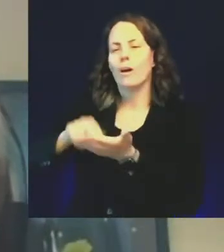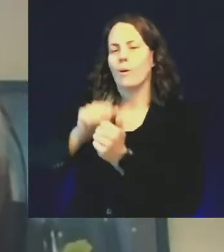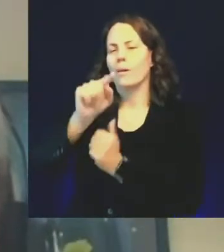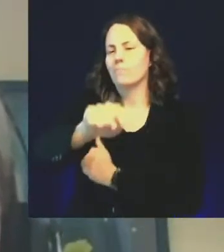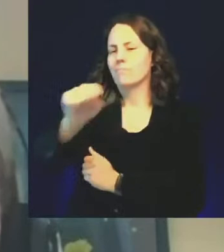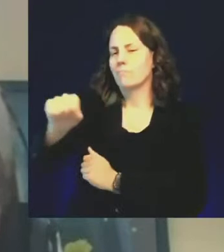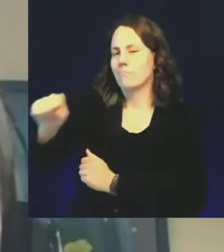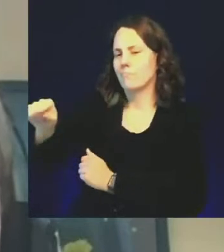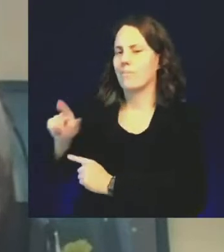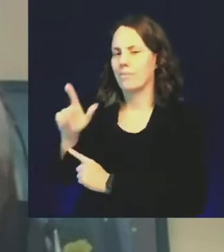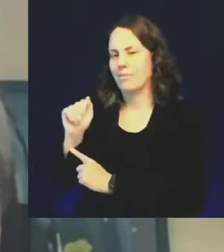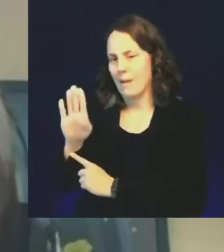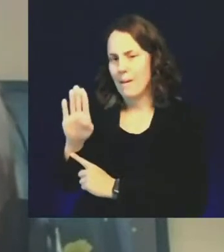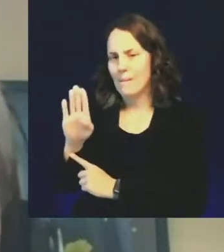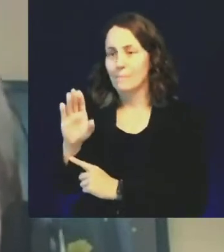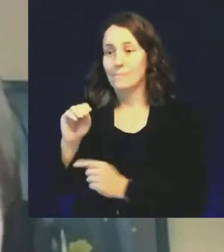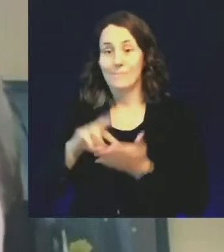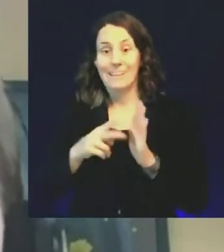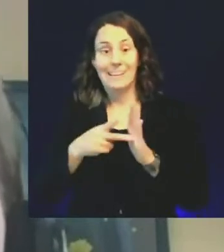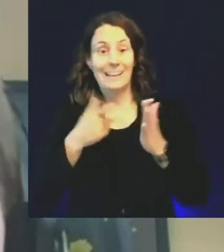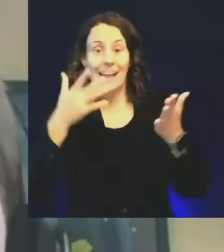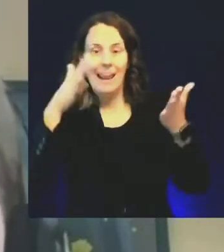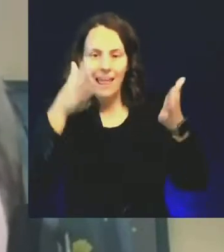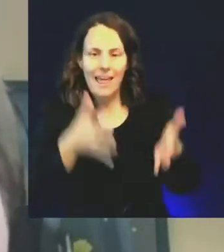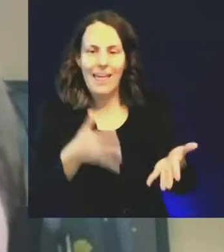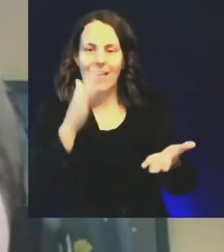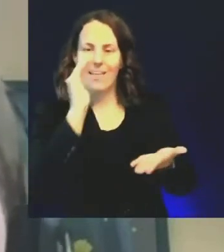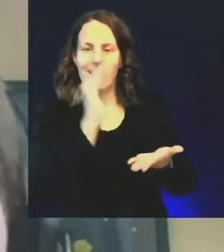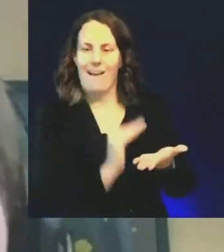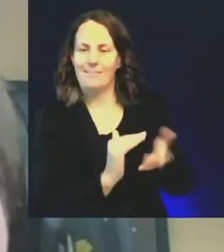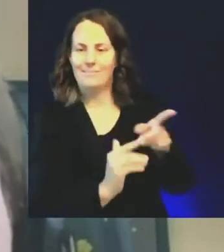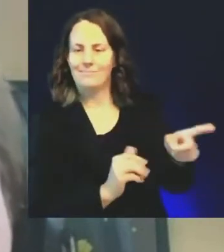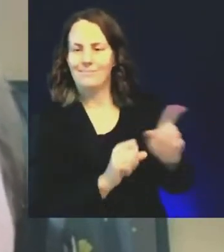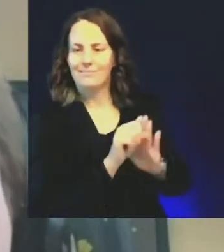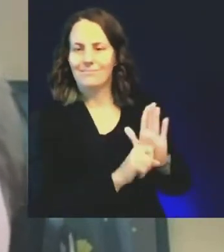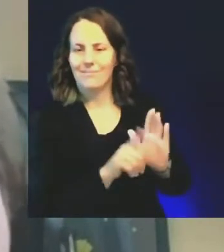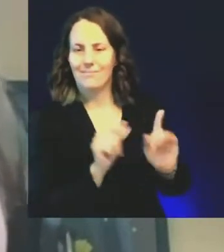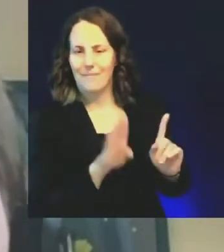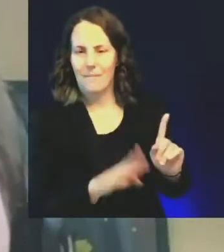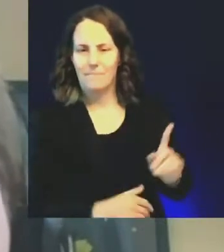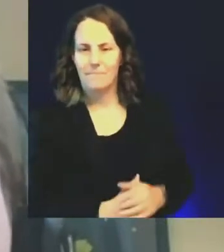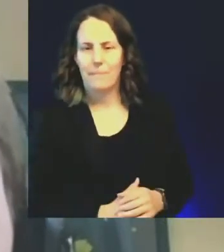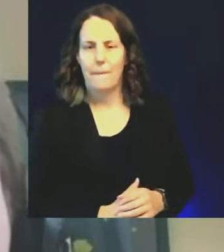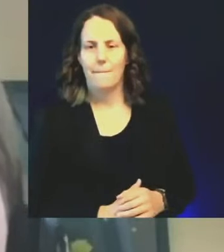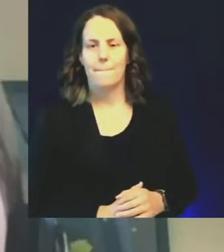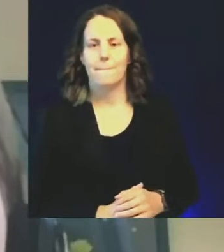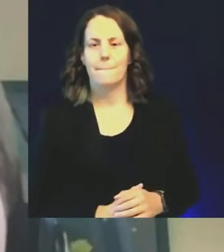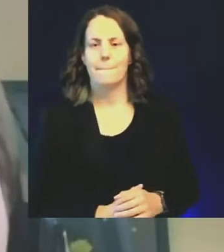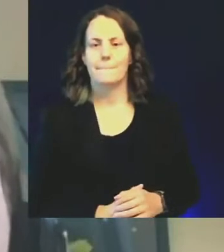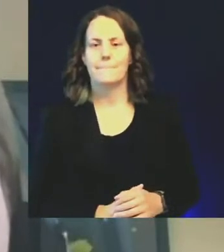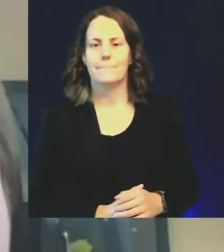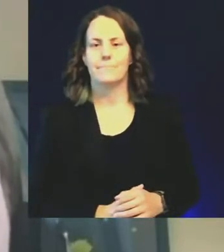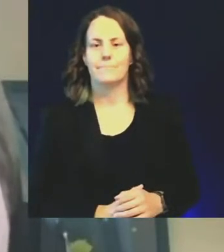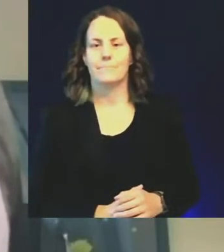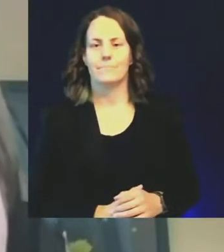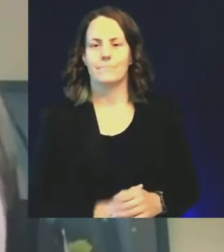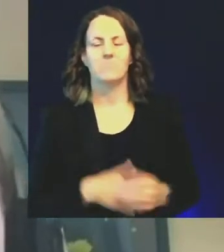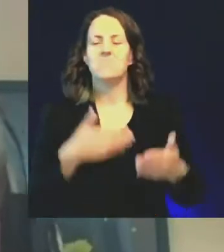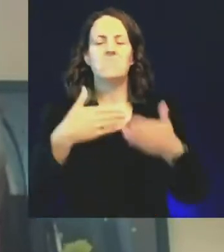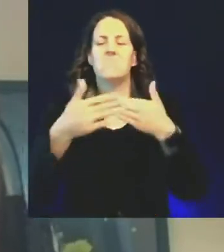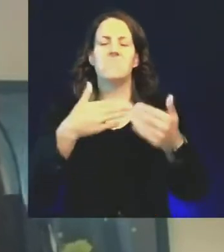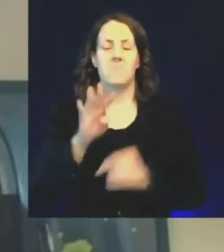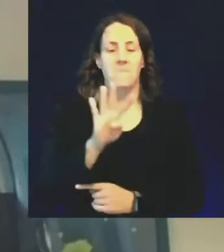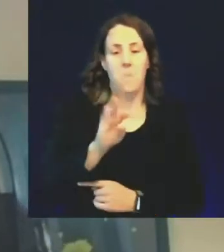is whether the Delta variant is 40% or 50% or 60% should